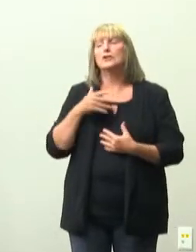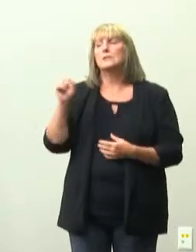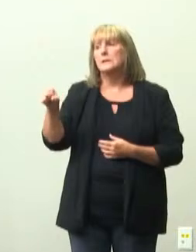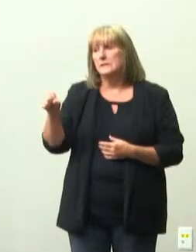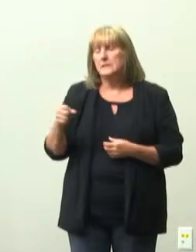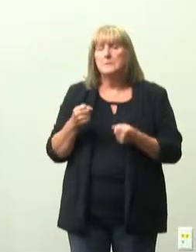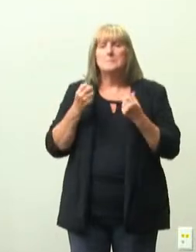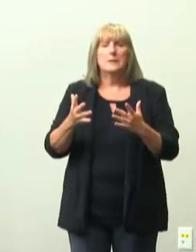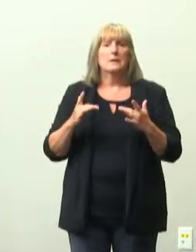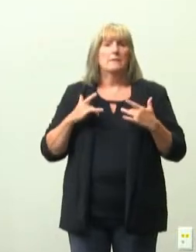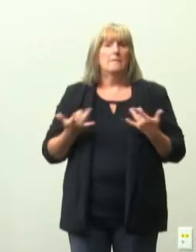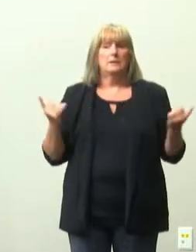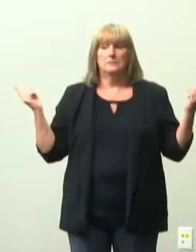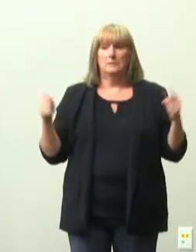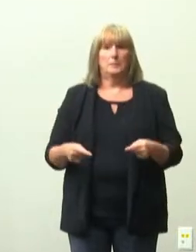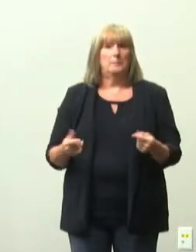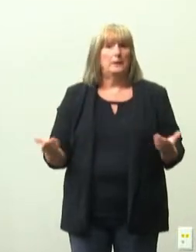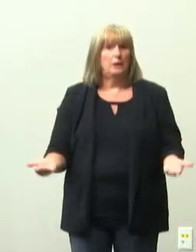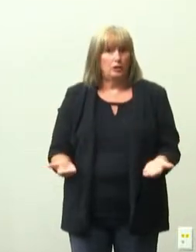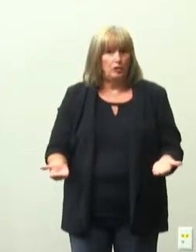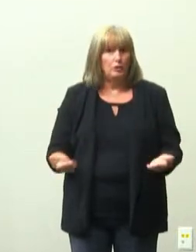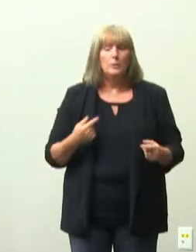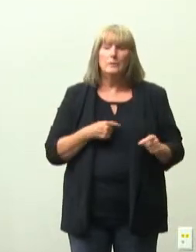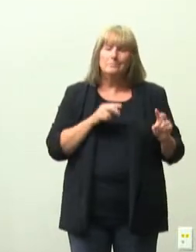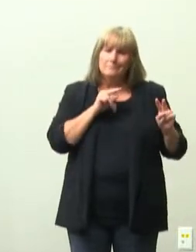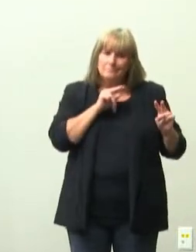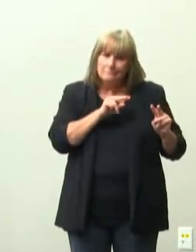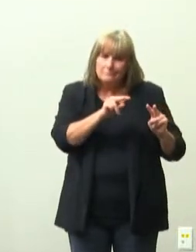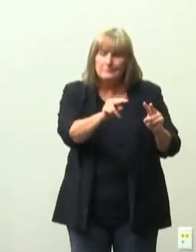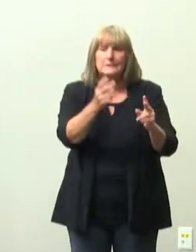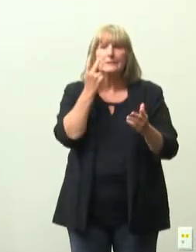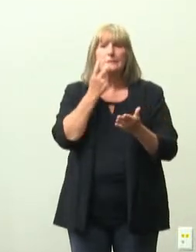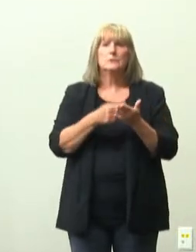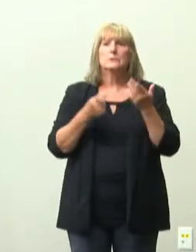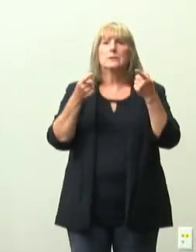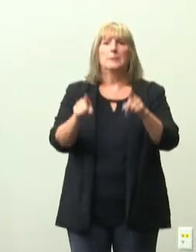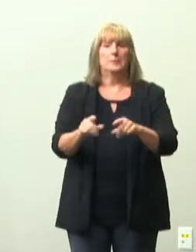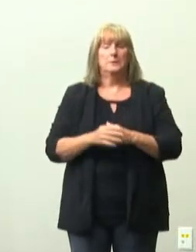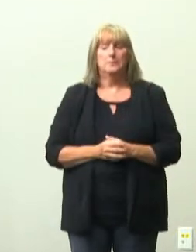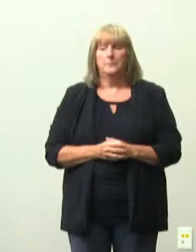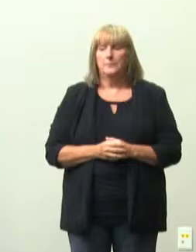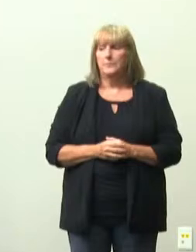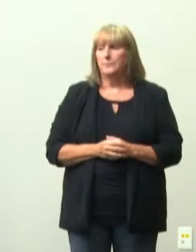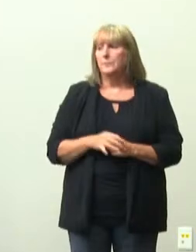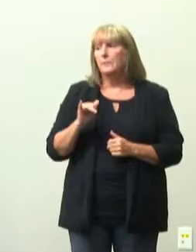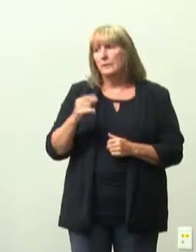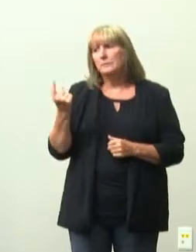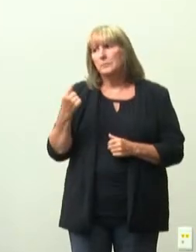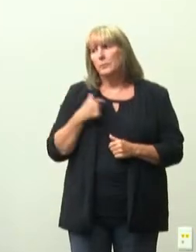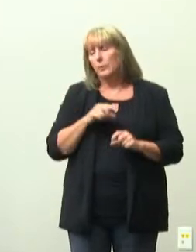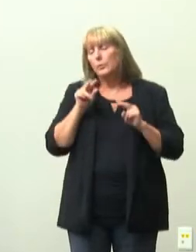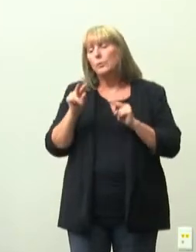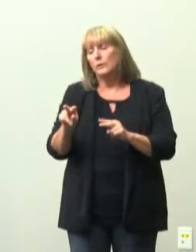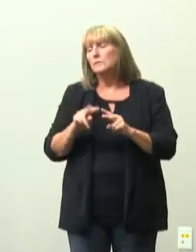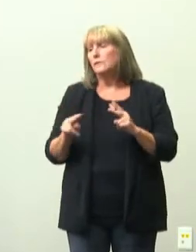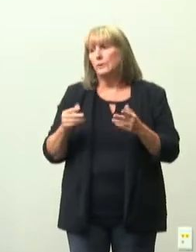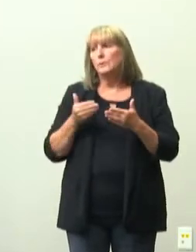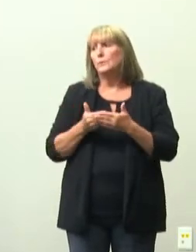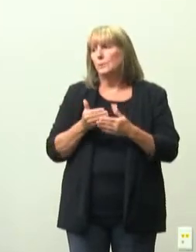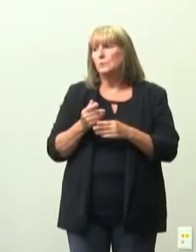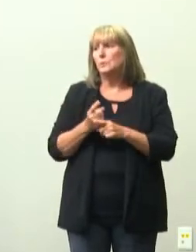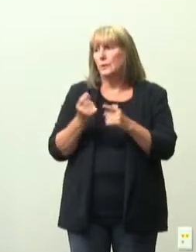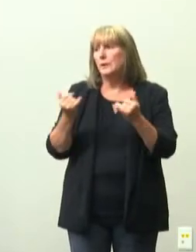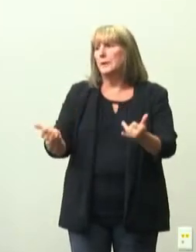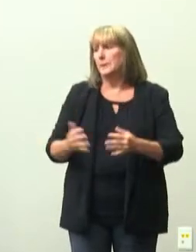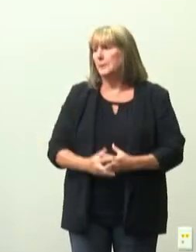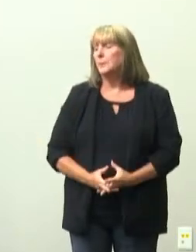many events coming here and we're monitoring to see what's going to happen. That's certainly something that we're watching closely right now.